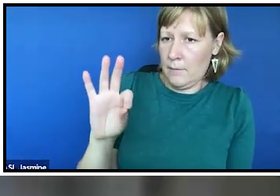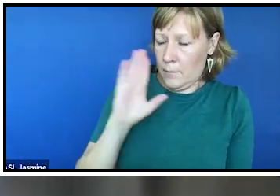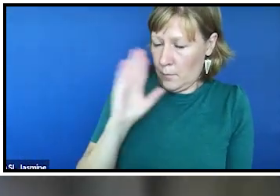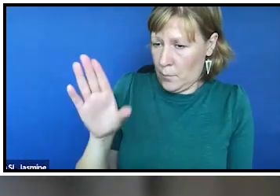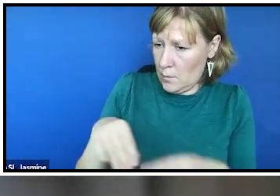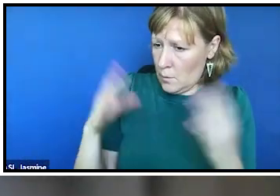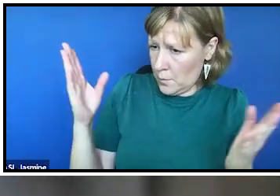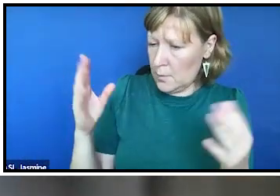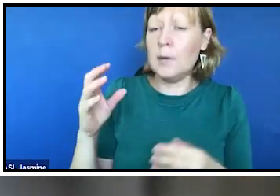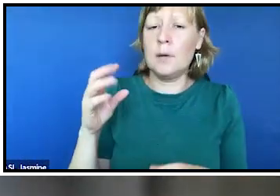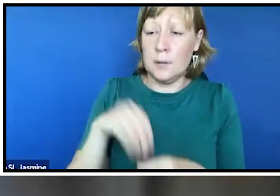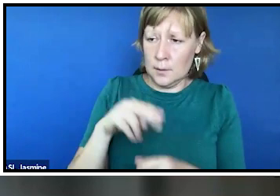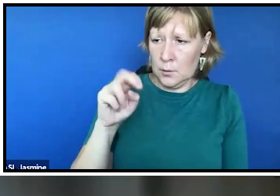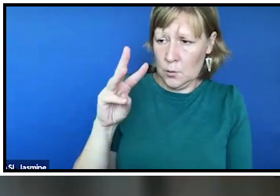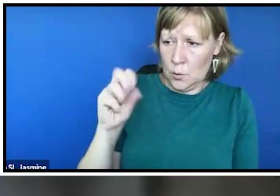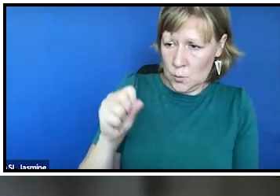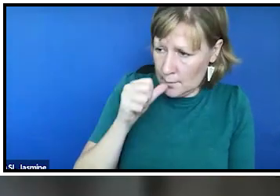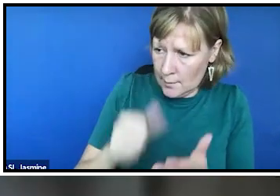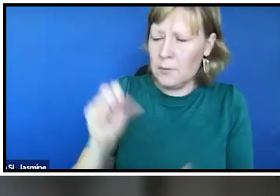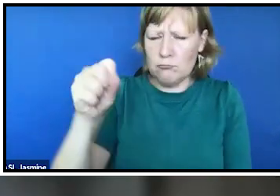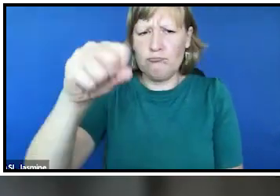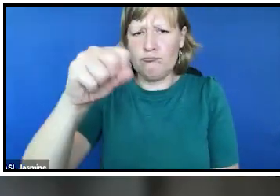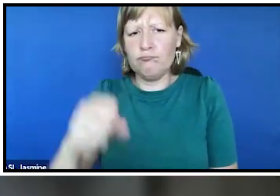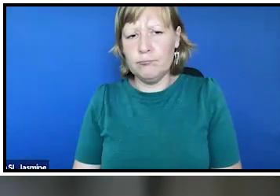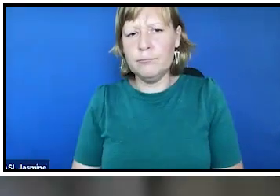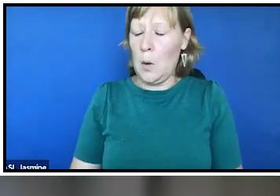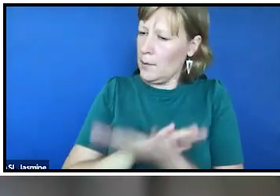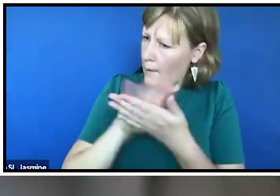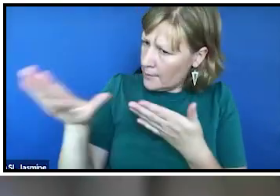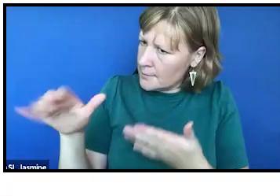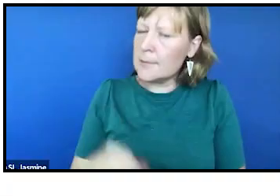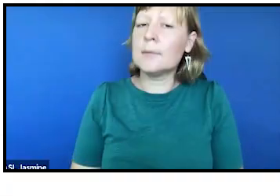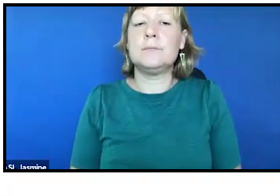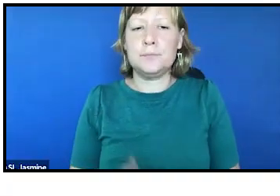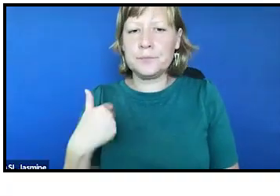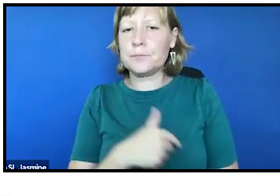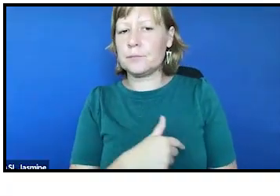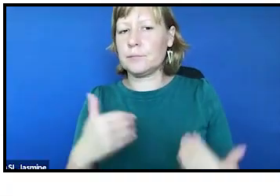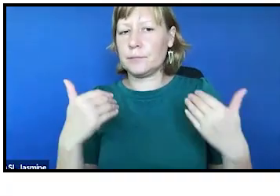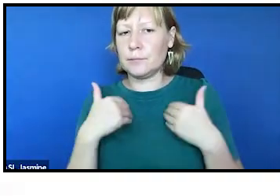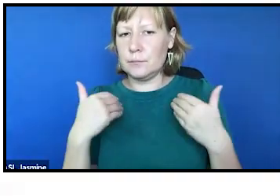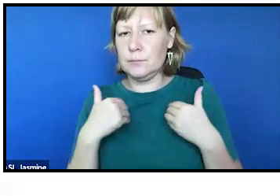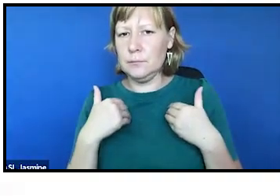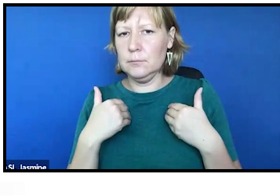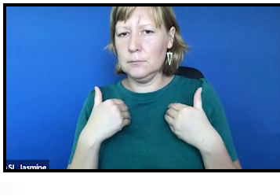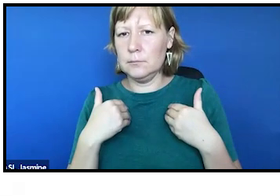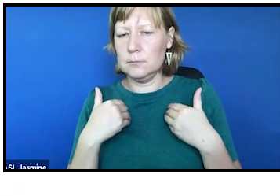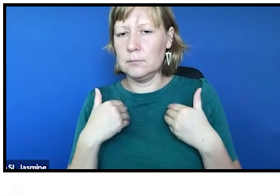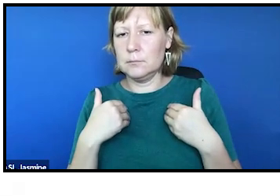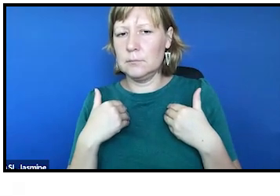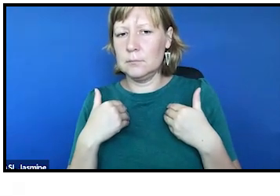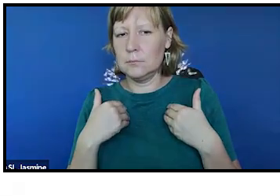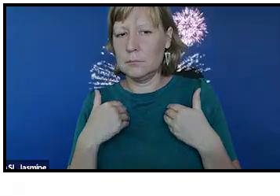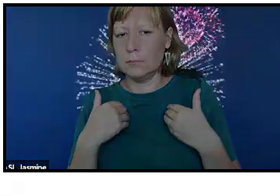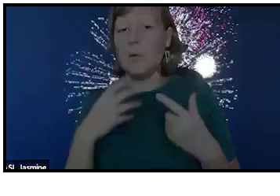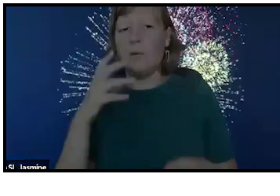newsletter it would, yes. Yeah, that's really nice. Yeah. We have a page on our website Joe's showing right now. If you go